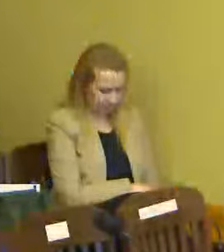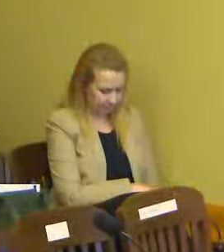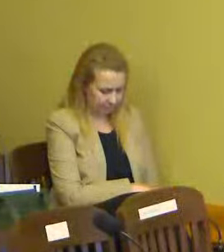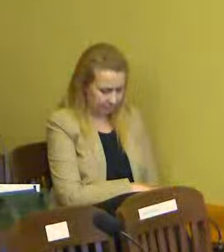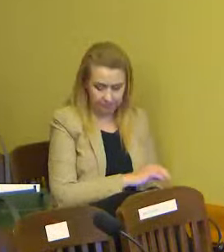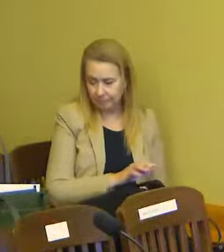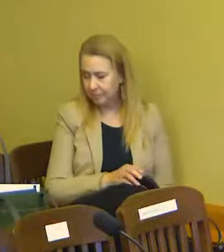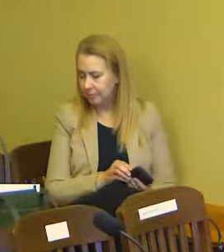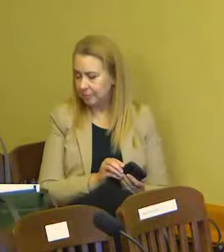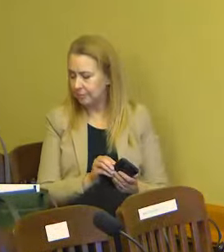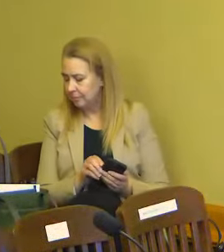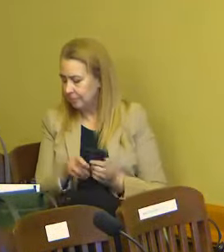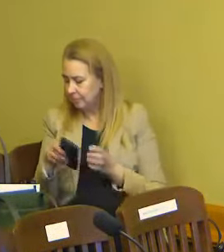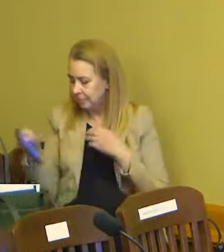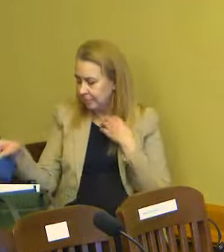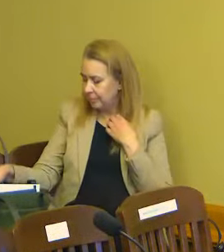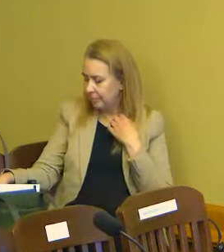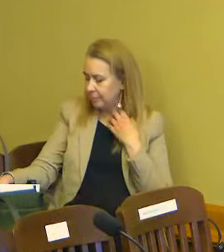of Kansas, Mark